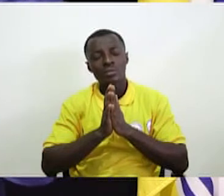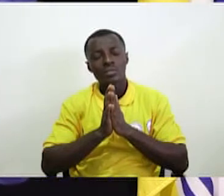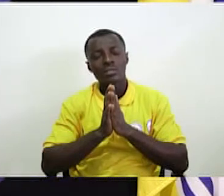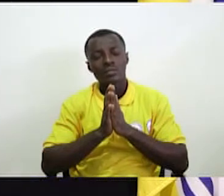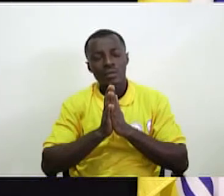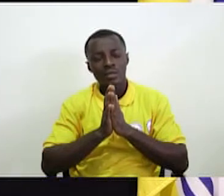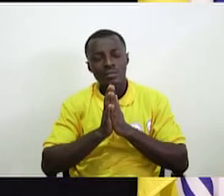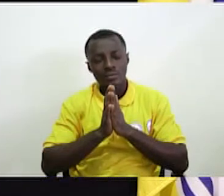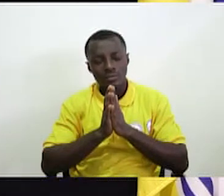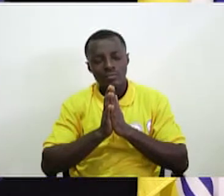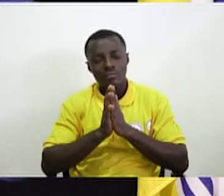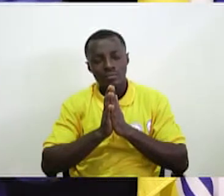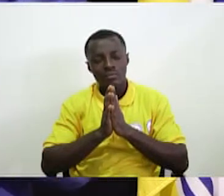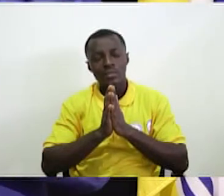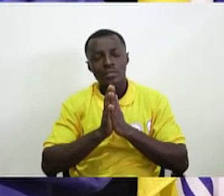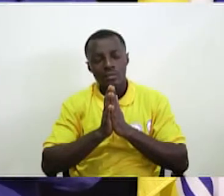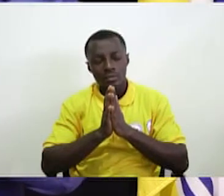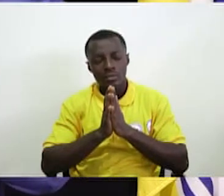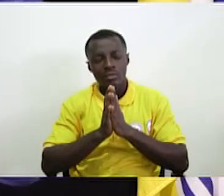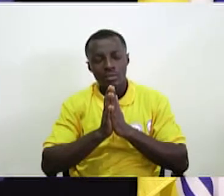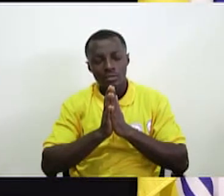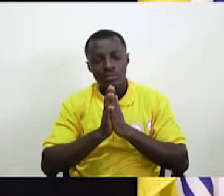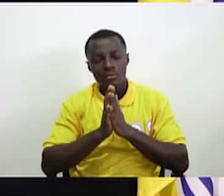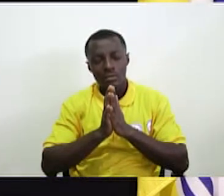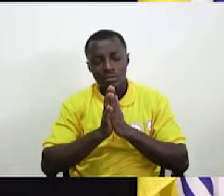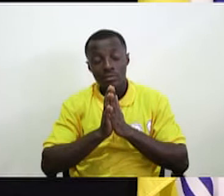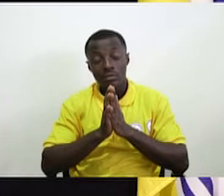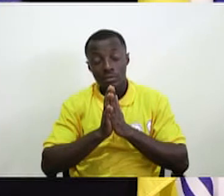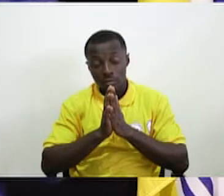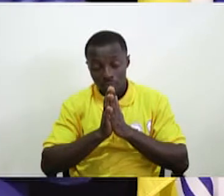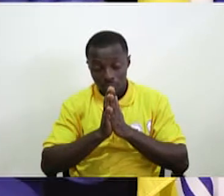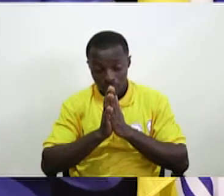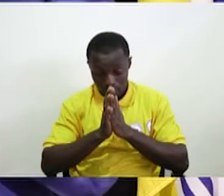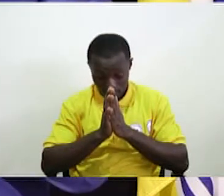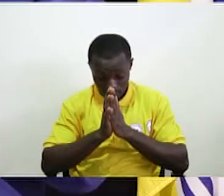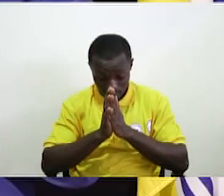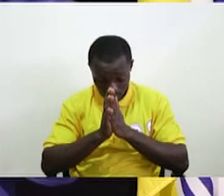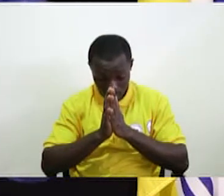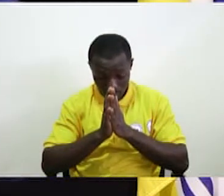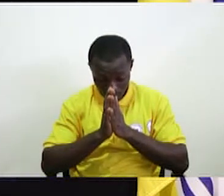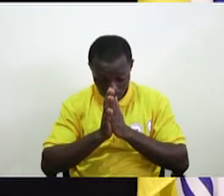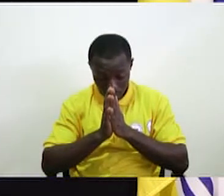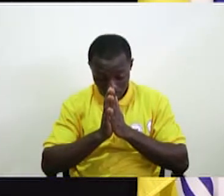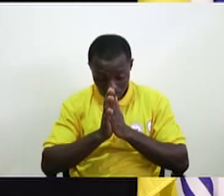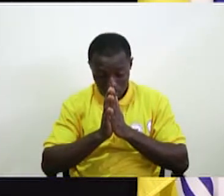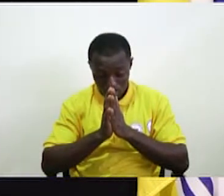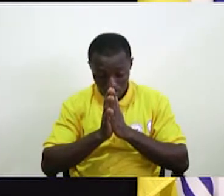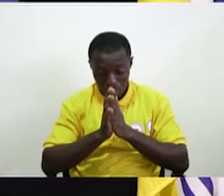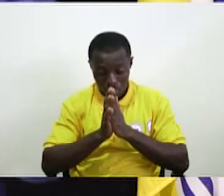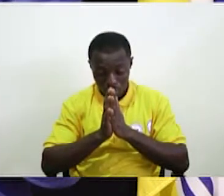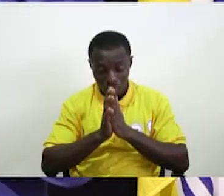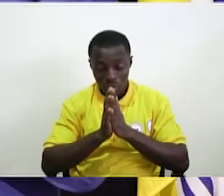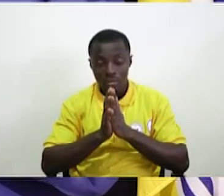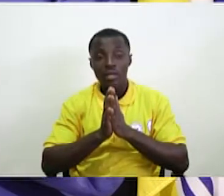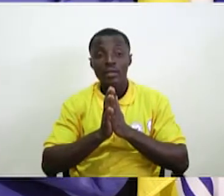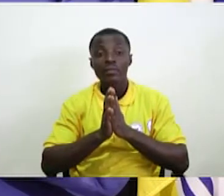ejidi fo mapa a ye shaw de ani onyam akwan ene emre nyina mu ye dawase nyina genkwa ewo konkon ho